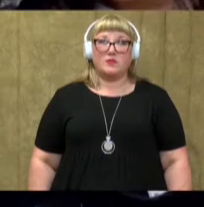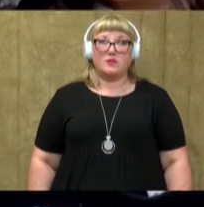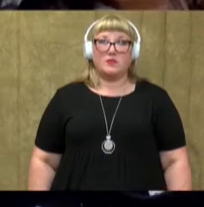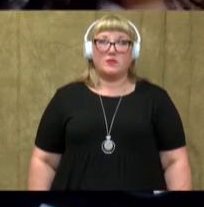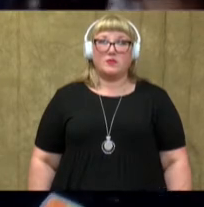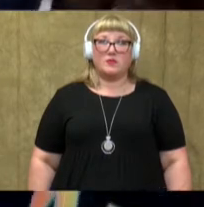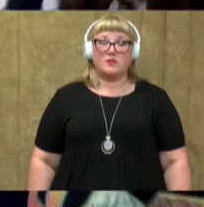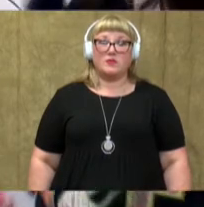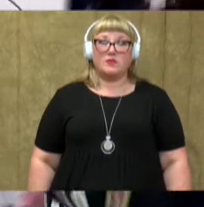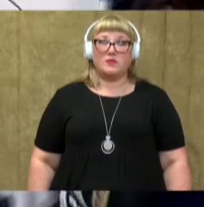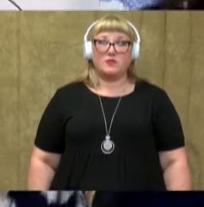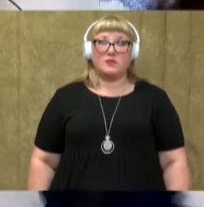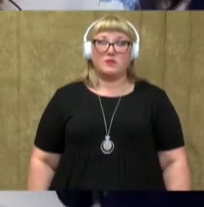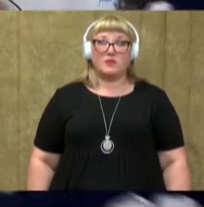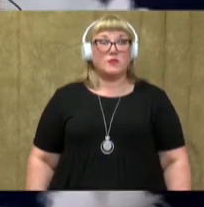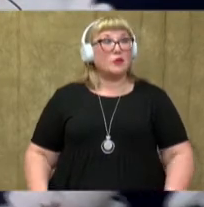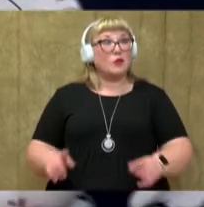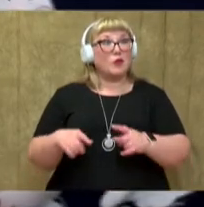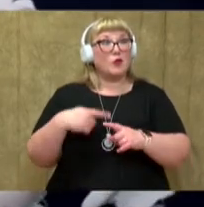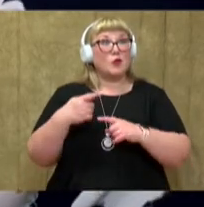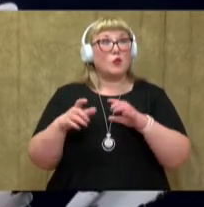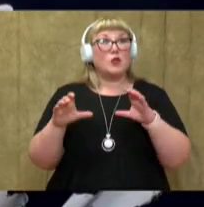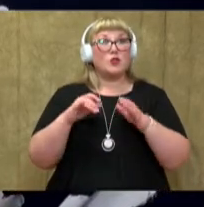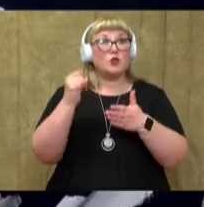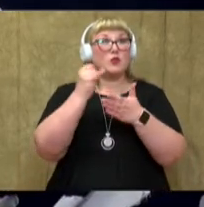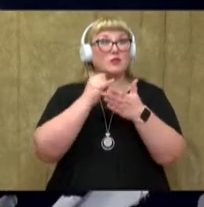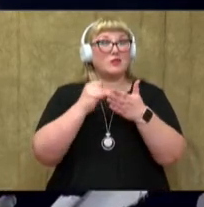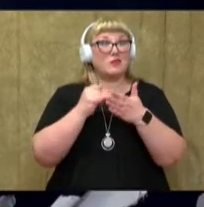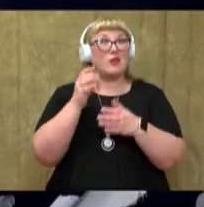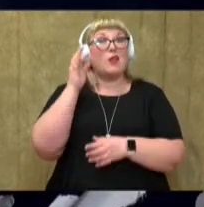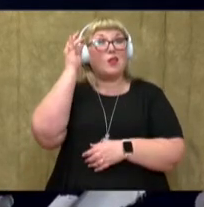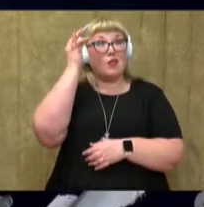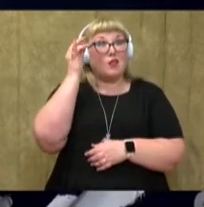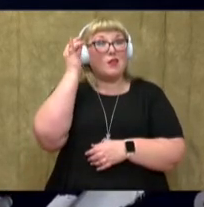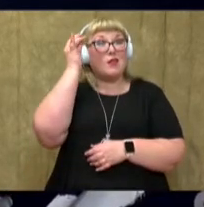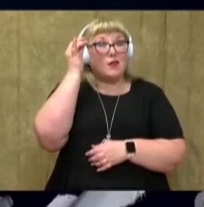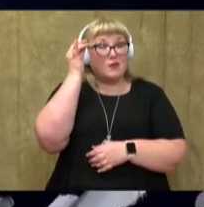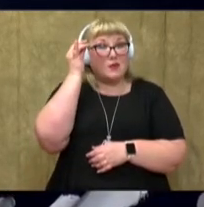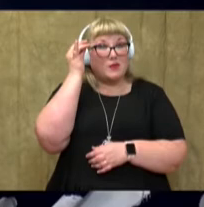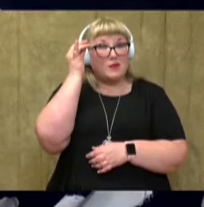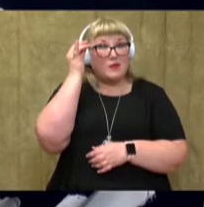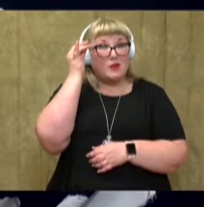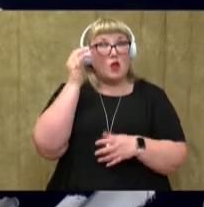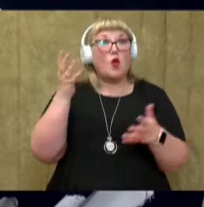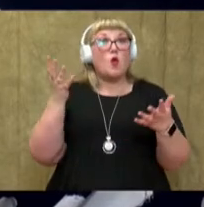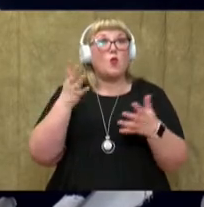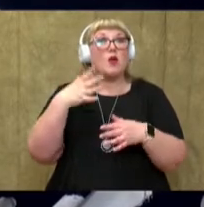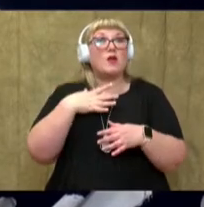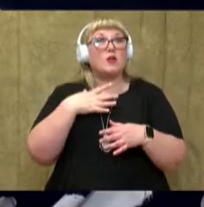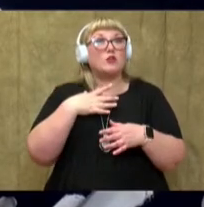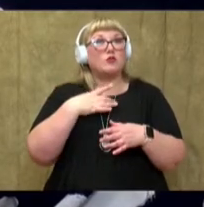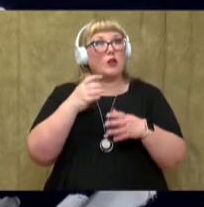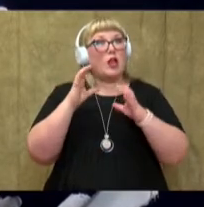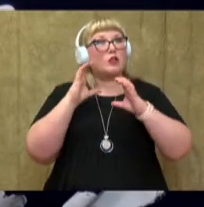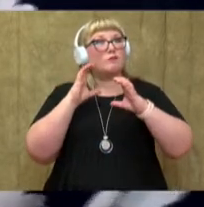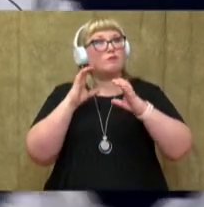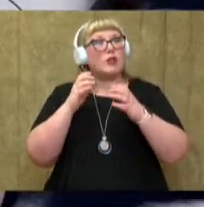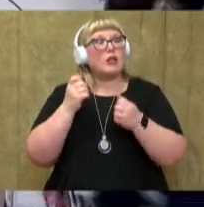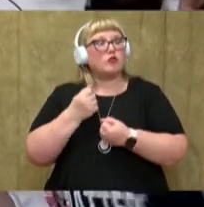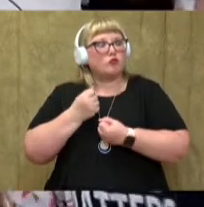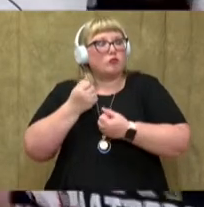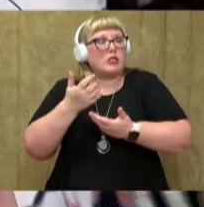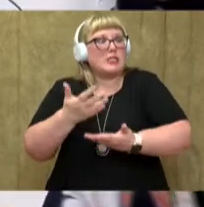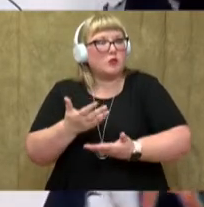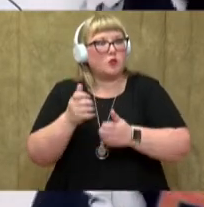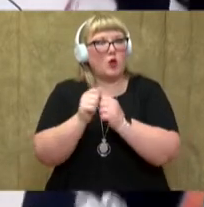When you are doing your design, think about what you'd like to communicate with your artwork.